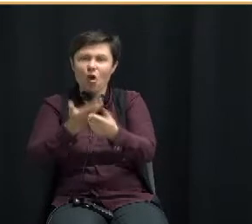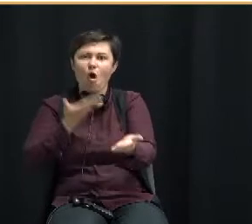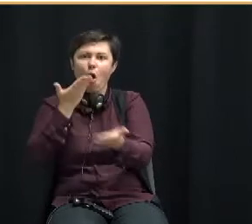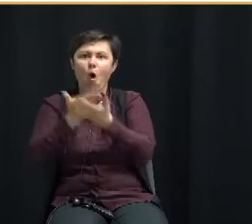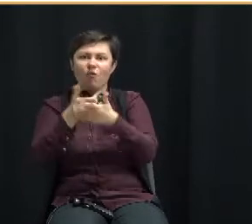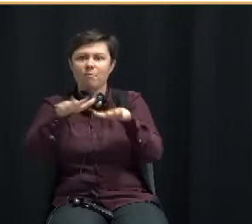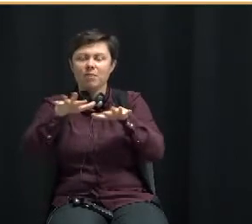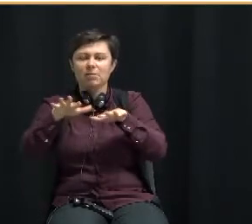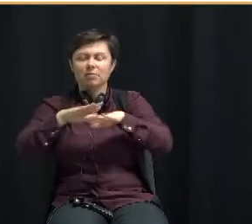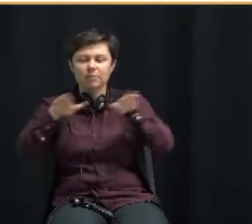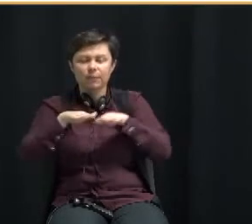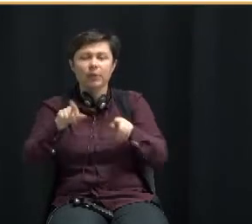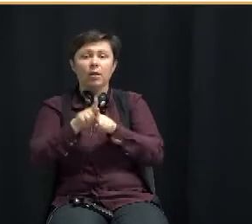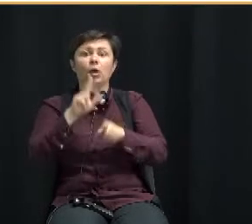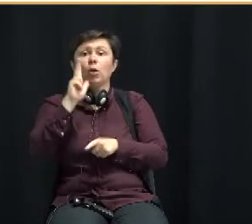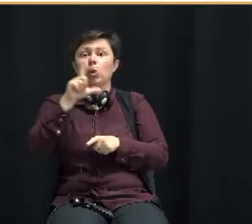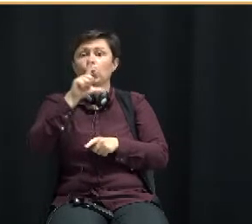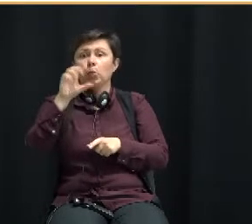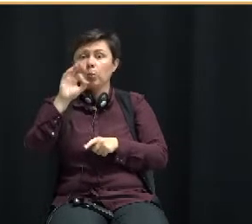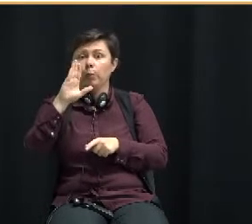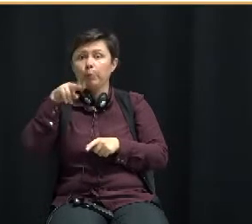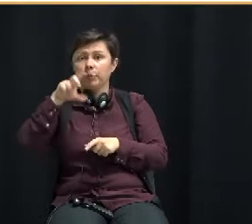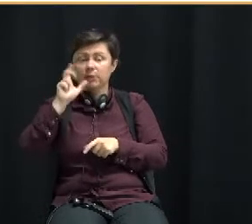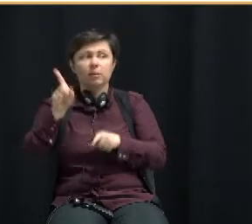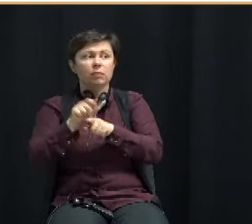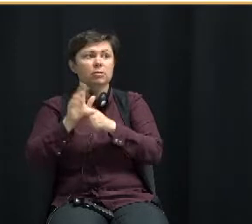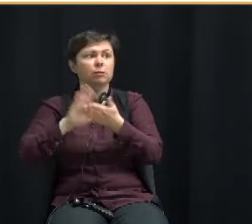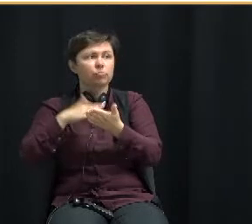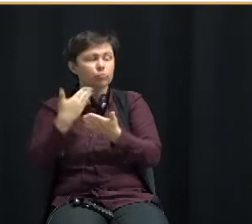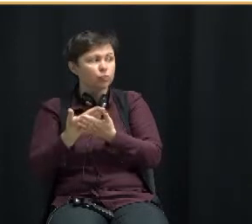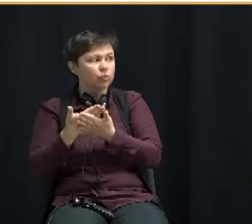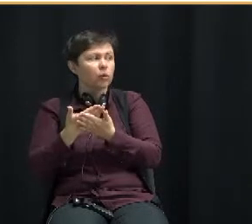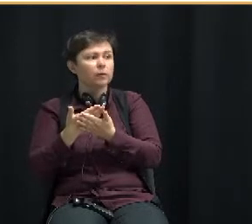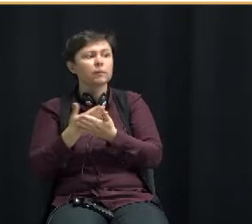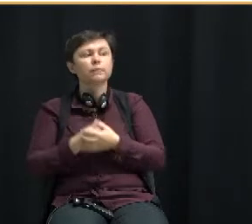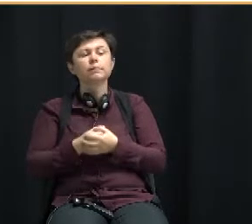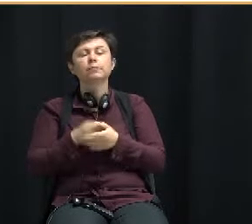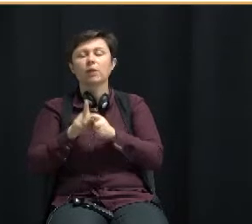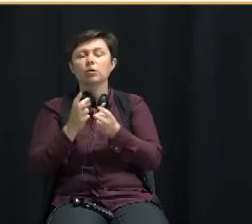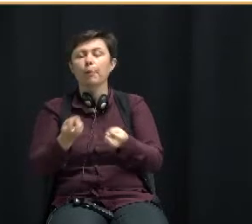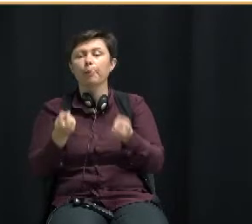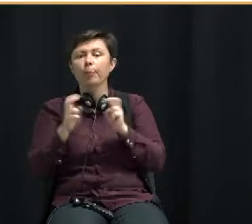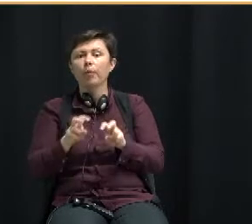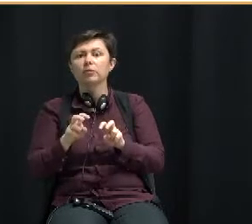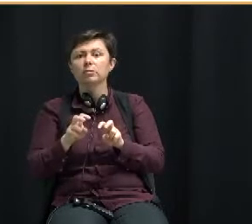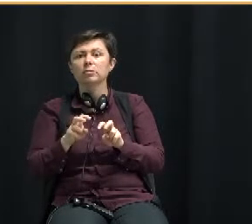it. In Kłobuck, another example,